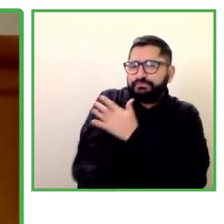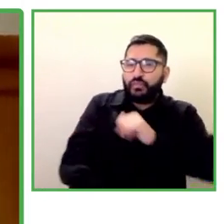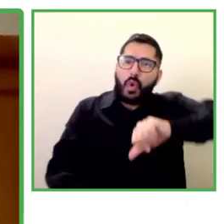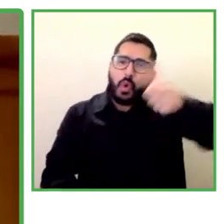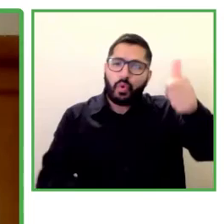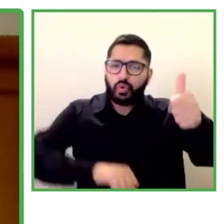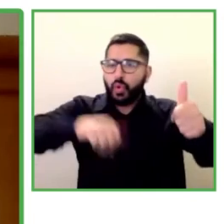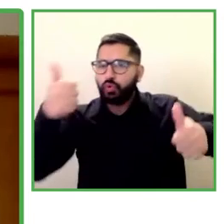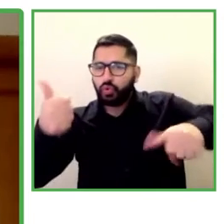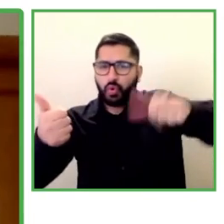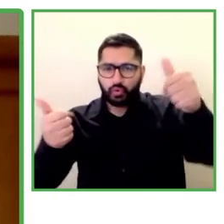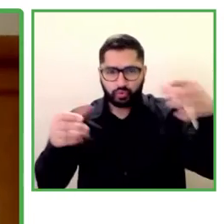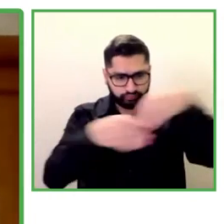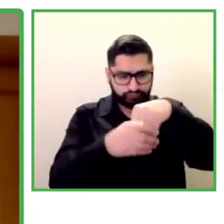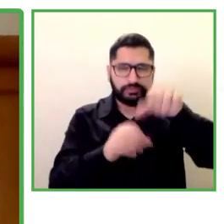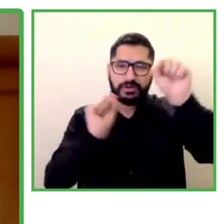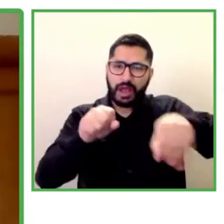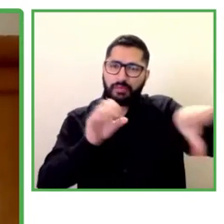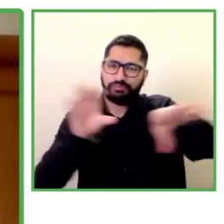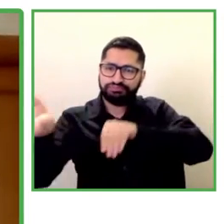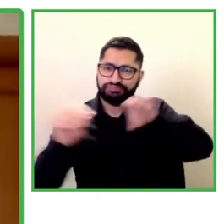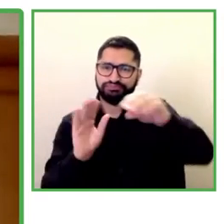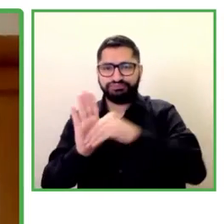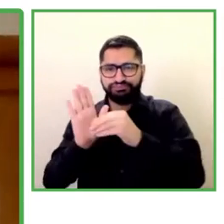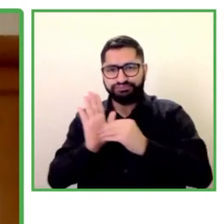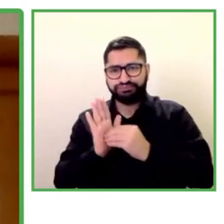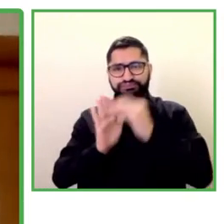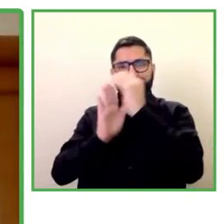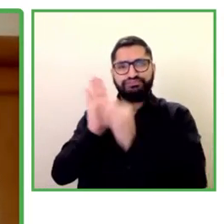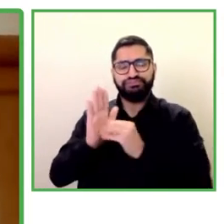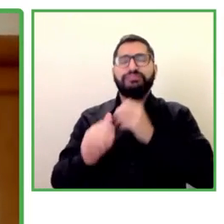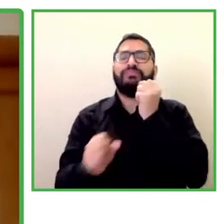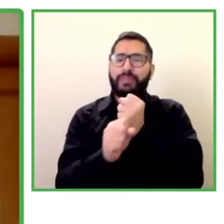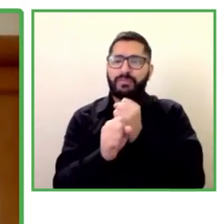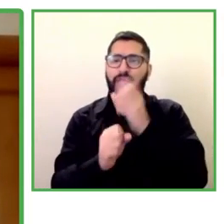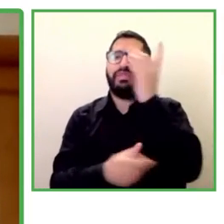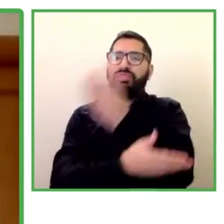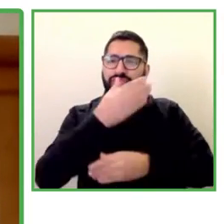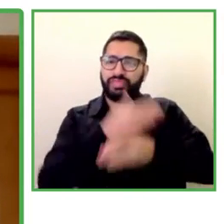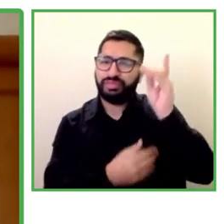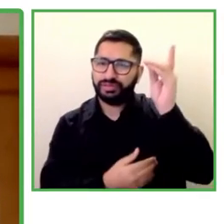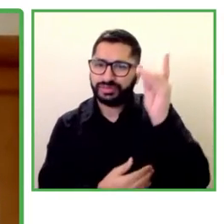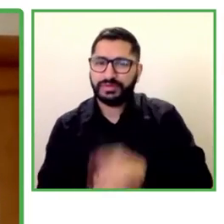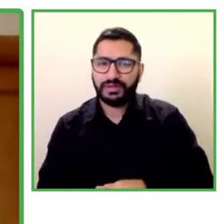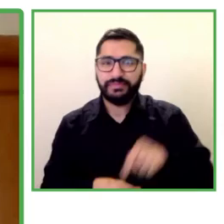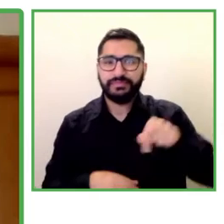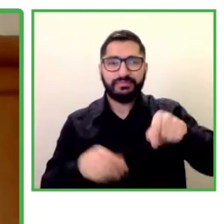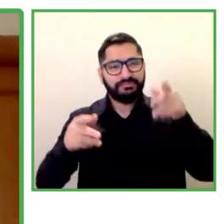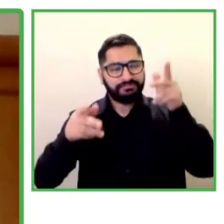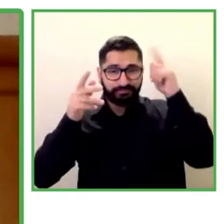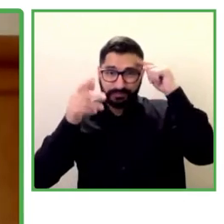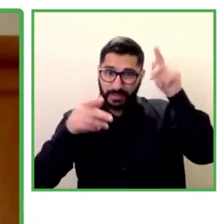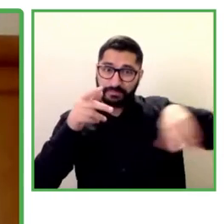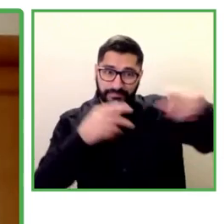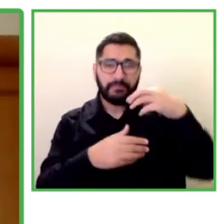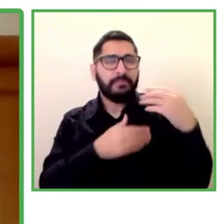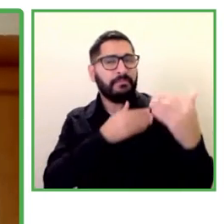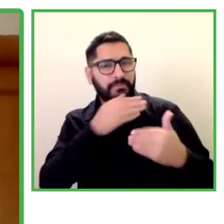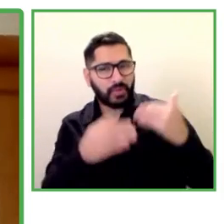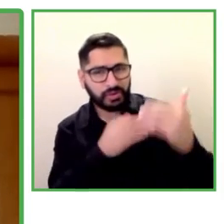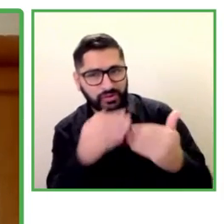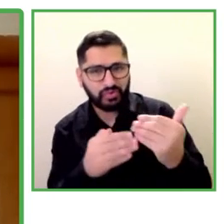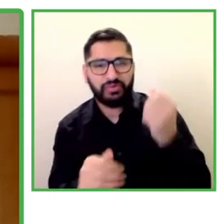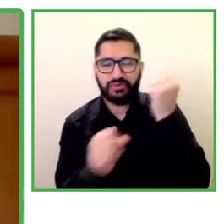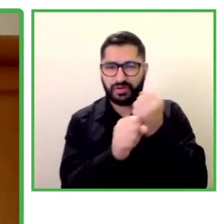them to hire people with disabilities, or it could be the work that they do for technical assistance so that the hiring